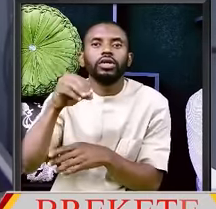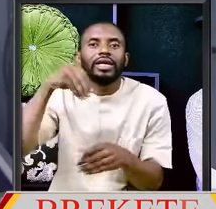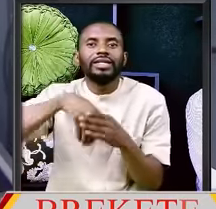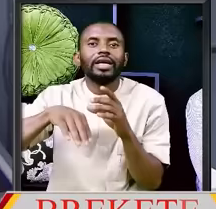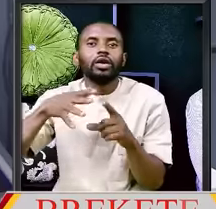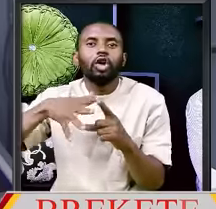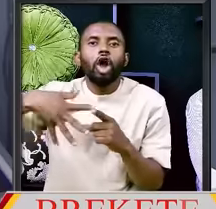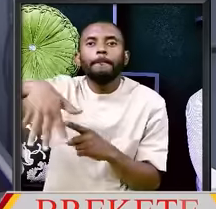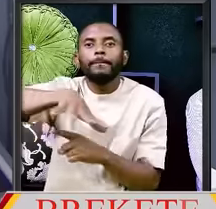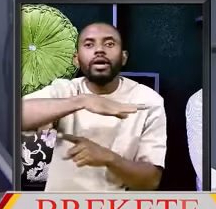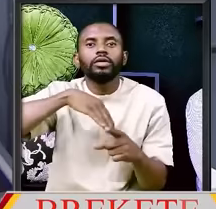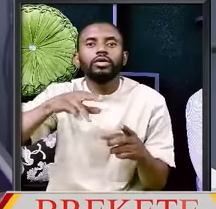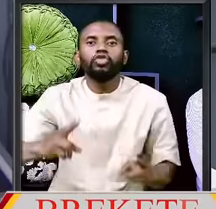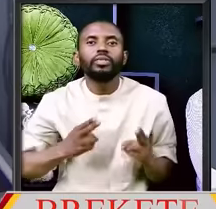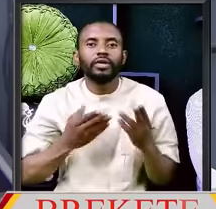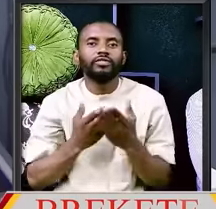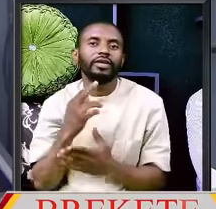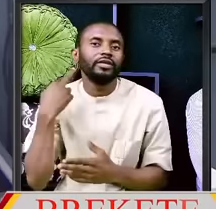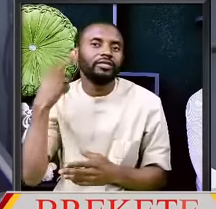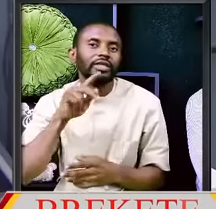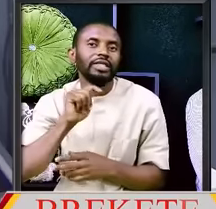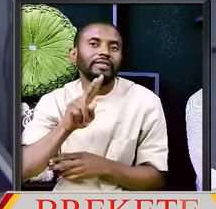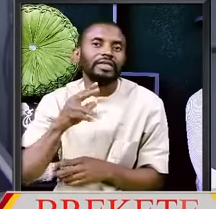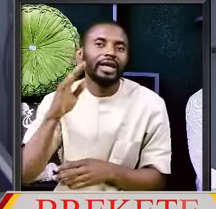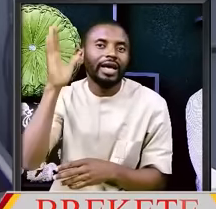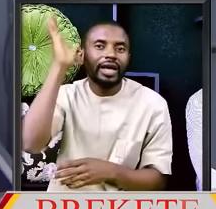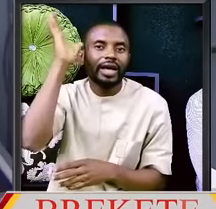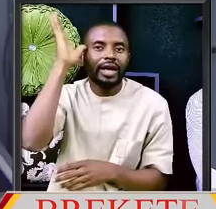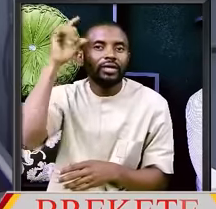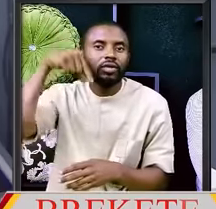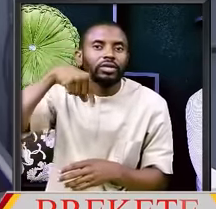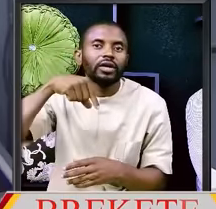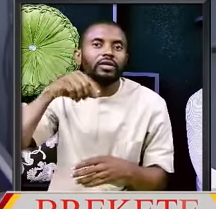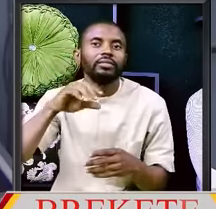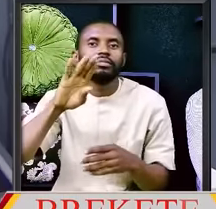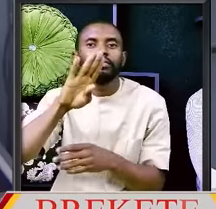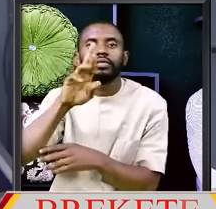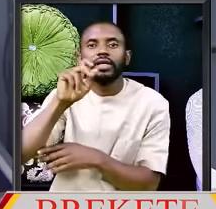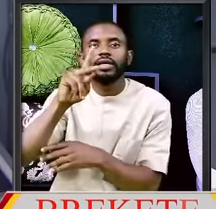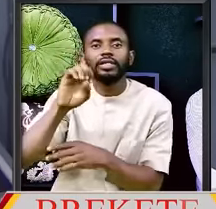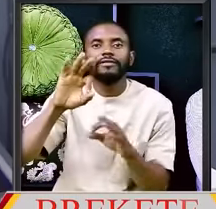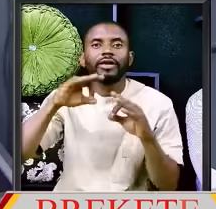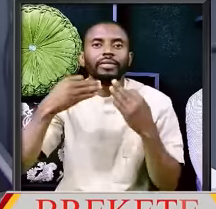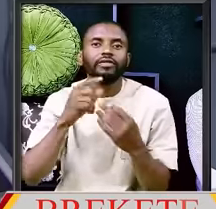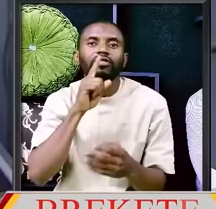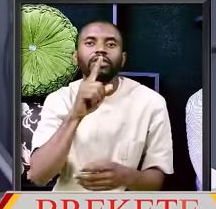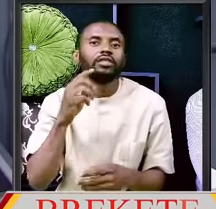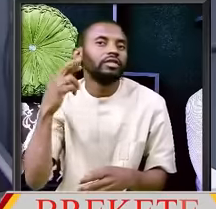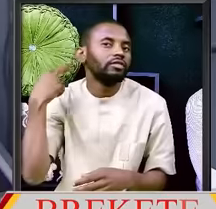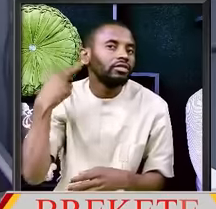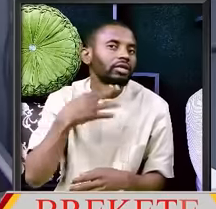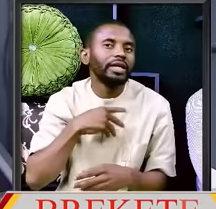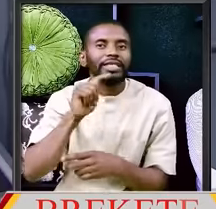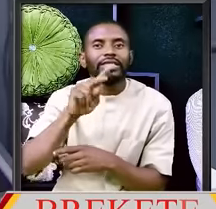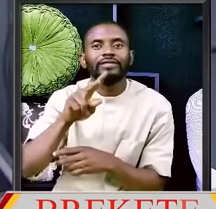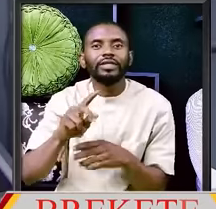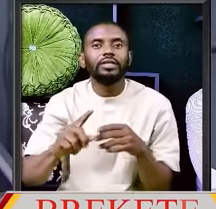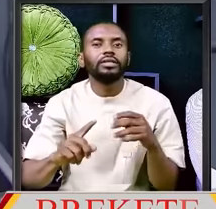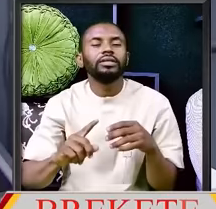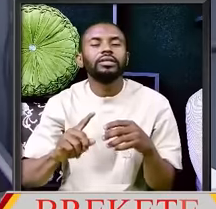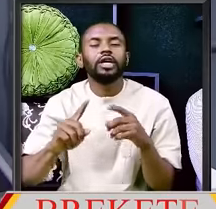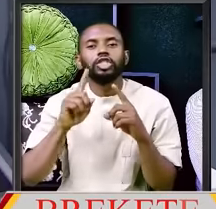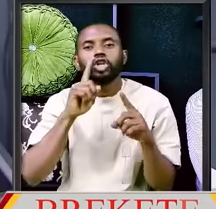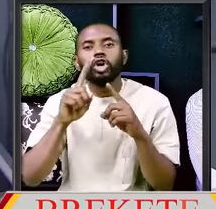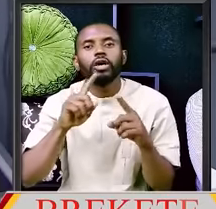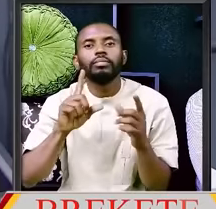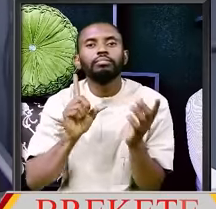of Human Rights Radio and Television, the headquarters of Brekete Family Reality Radio and Television Talk Magazine program. For